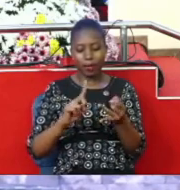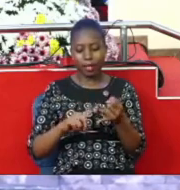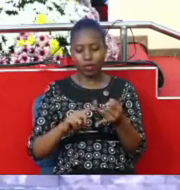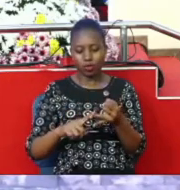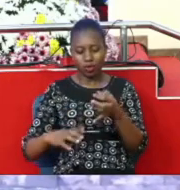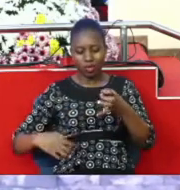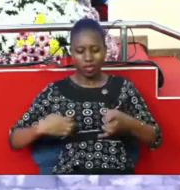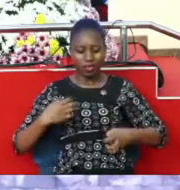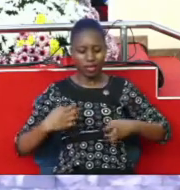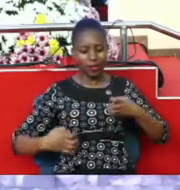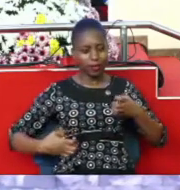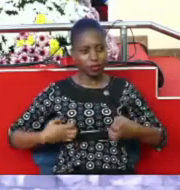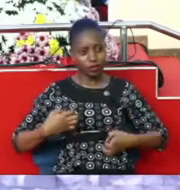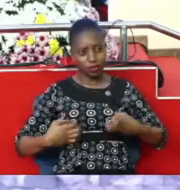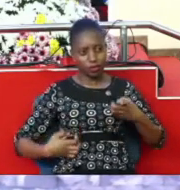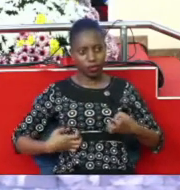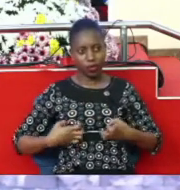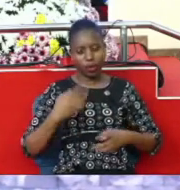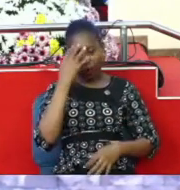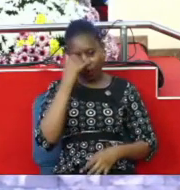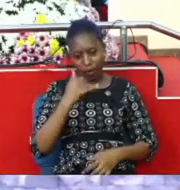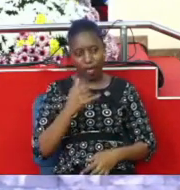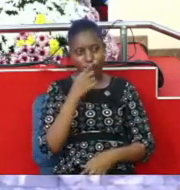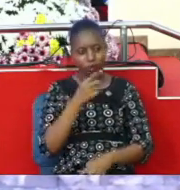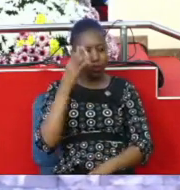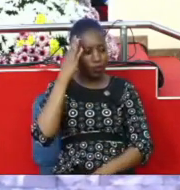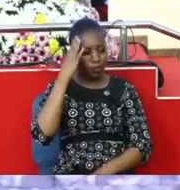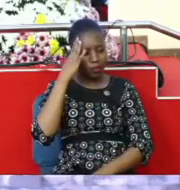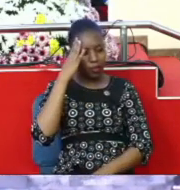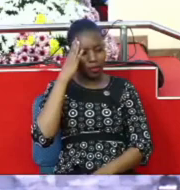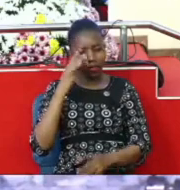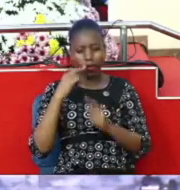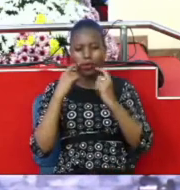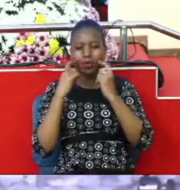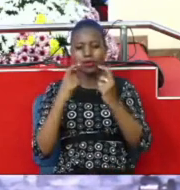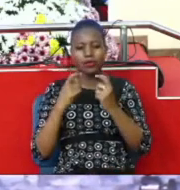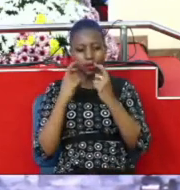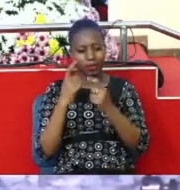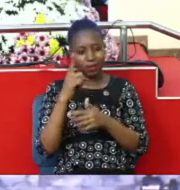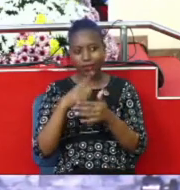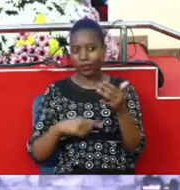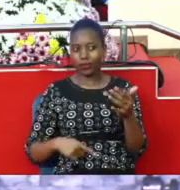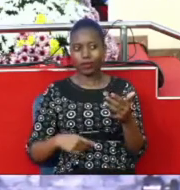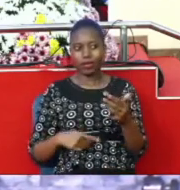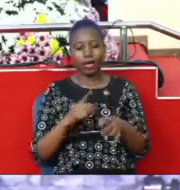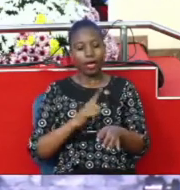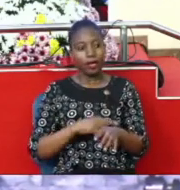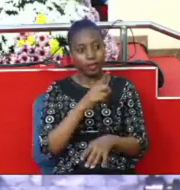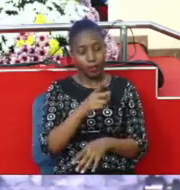consciousness. You become conscious of sin. When we know we have done wrong, we feel